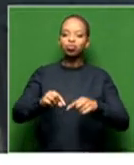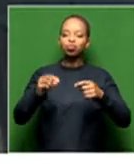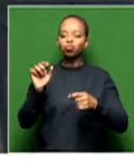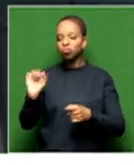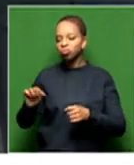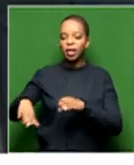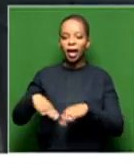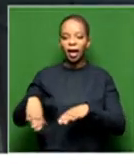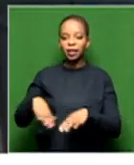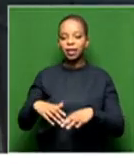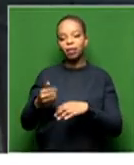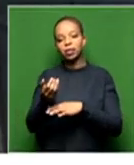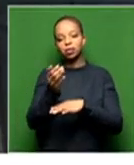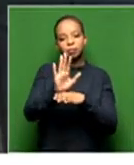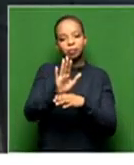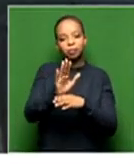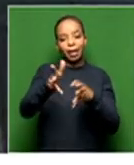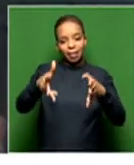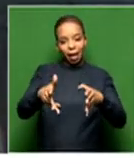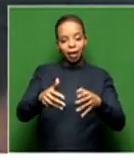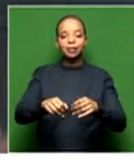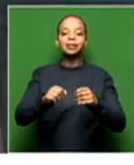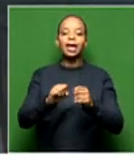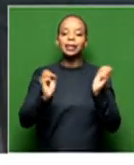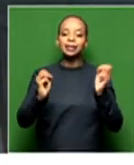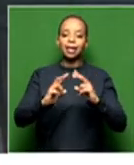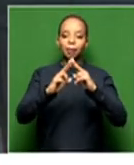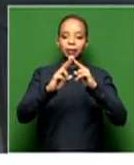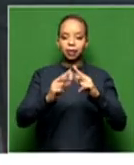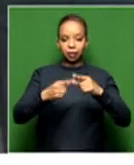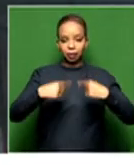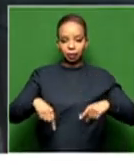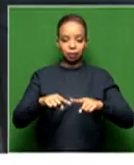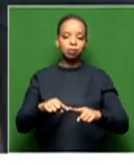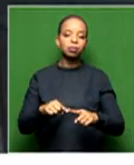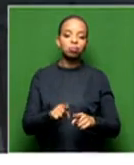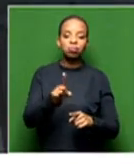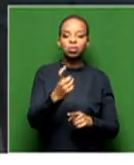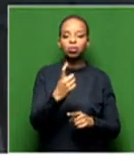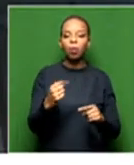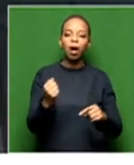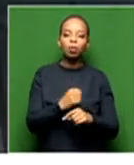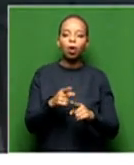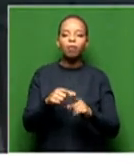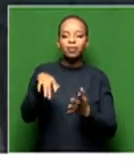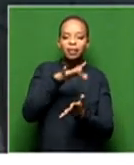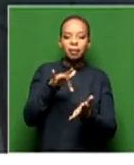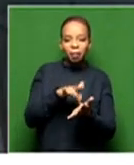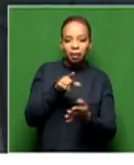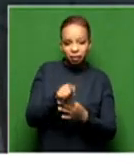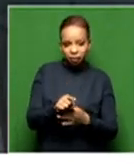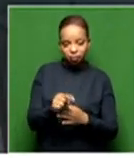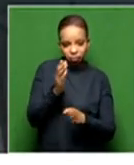activity in the summit. This is one of the main activities that we will have this year's artificial